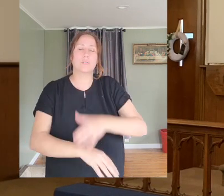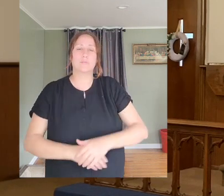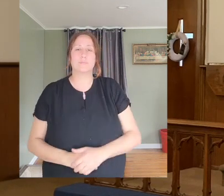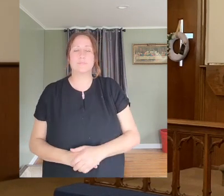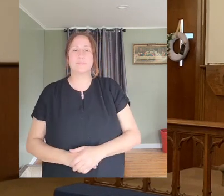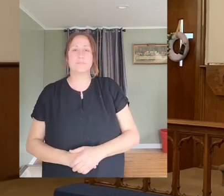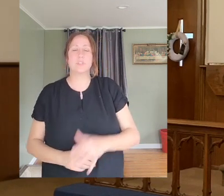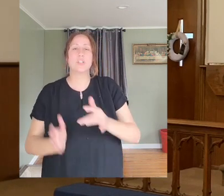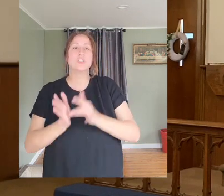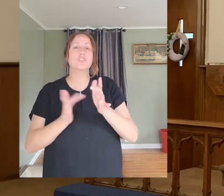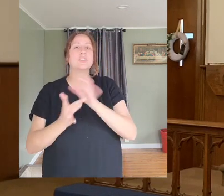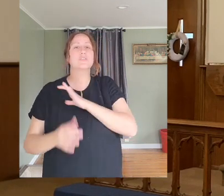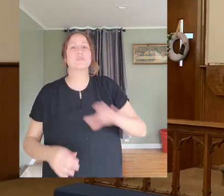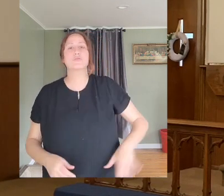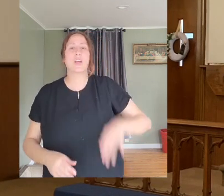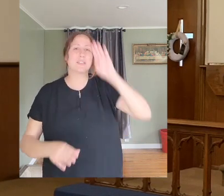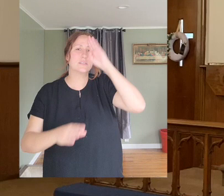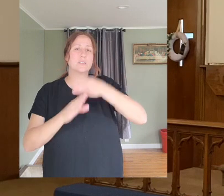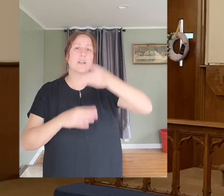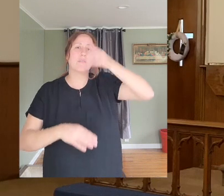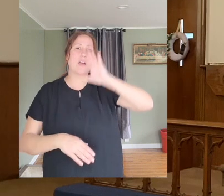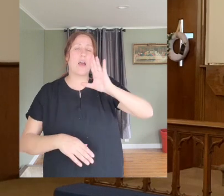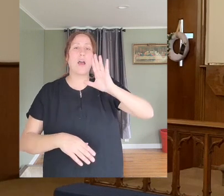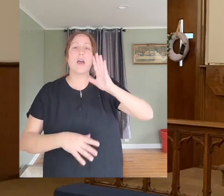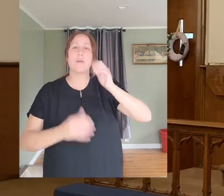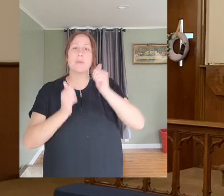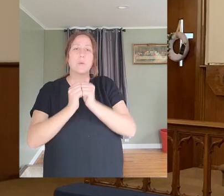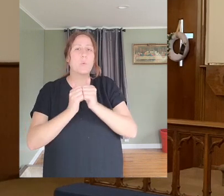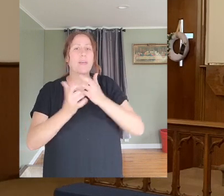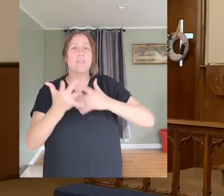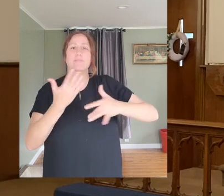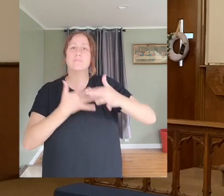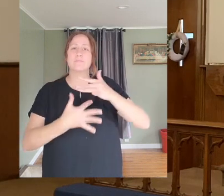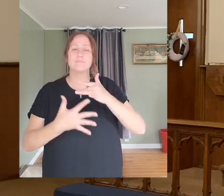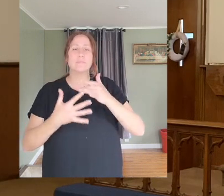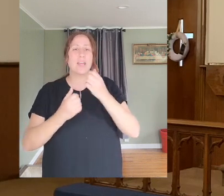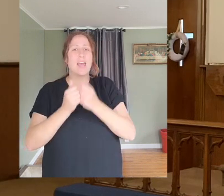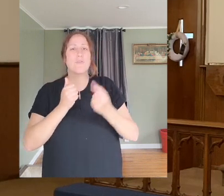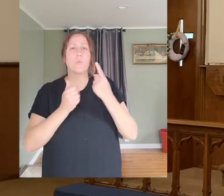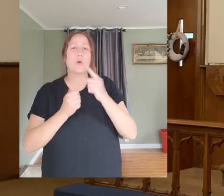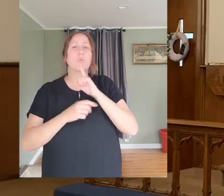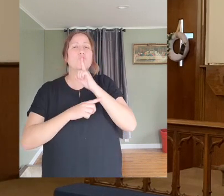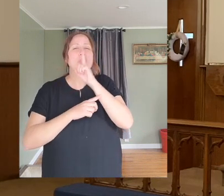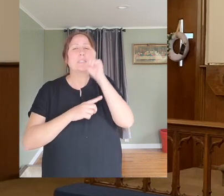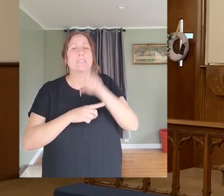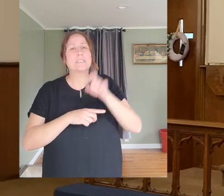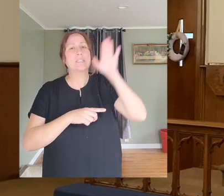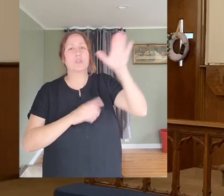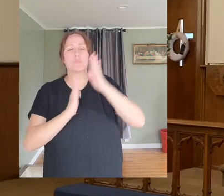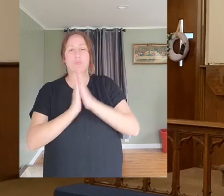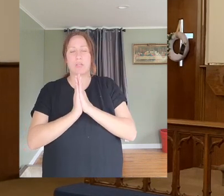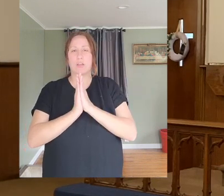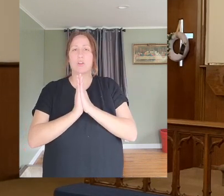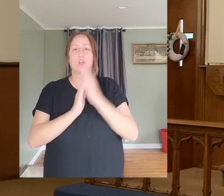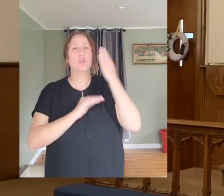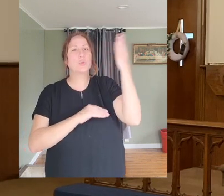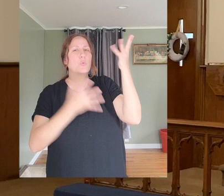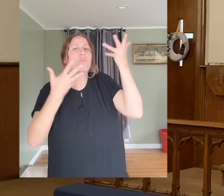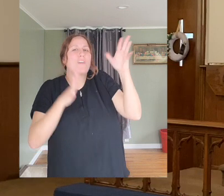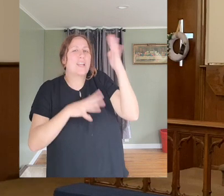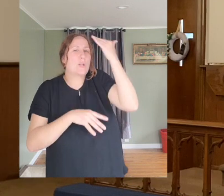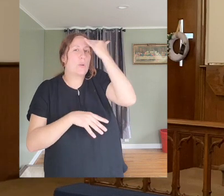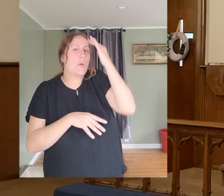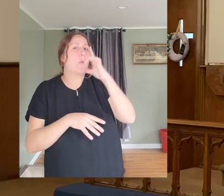Jesus Christ, Son of God, be now with those who really need our prayers. You, Lord, know who they